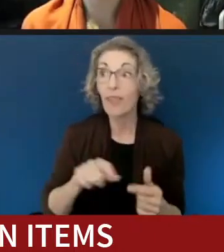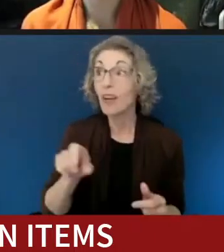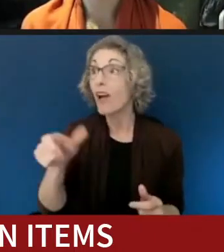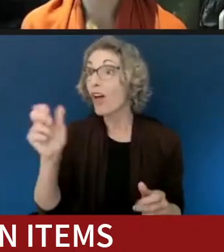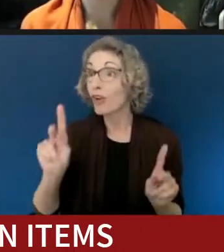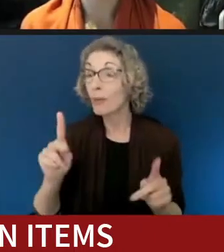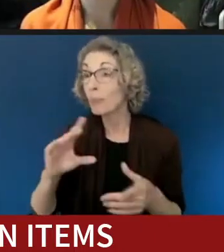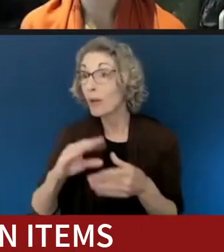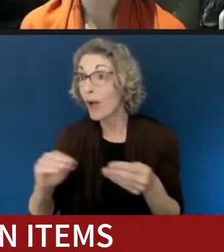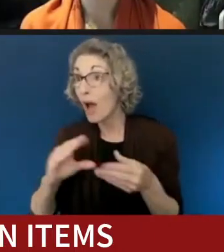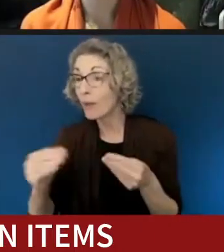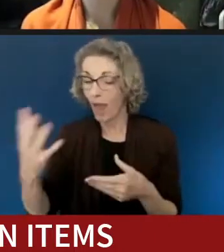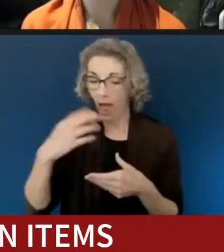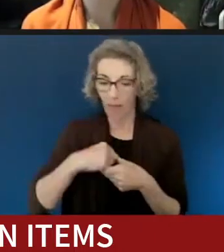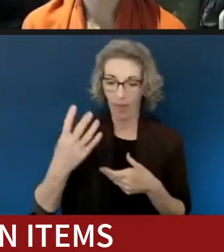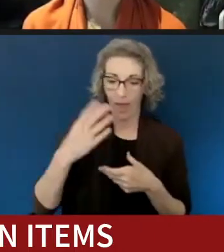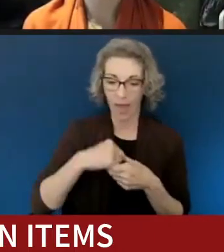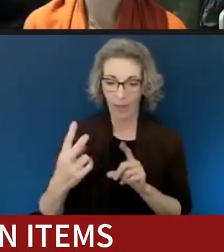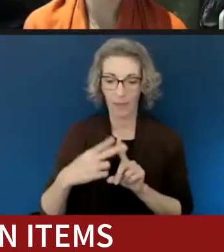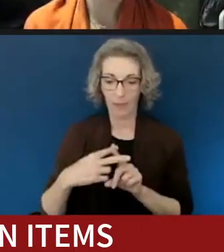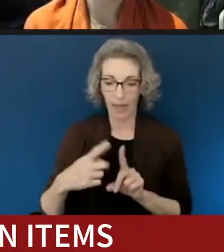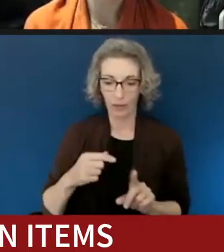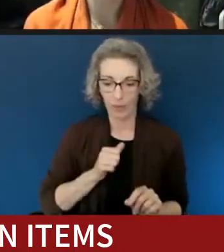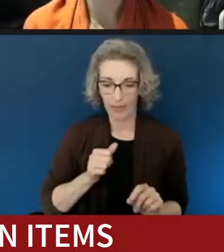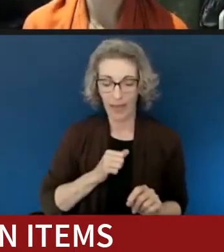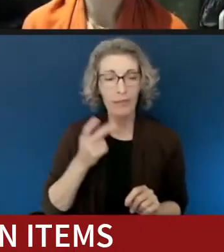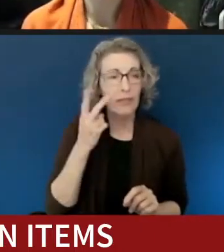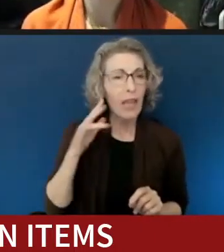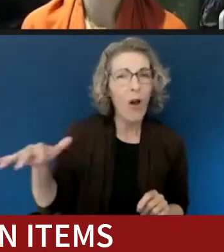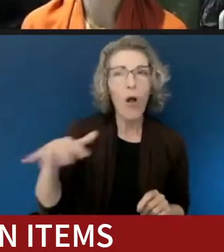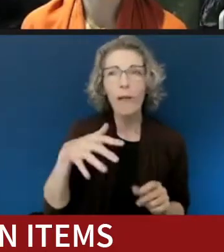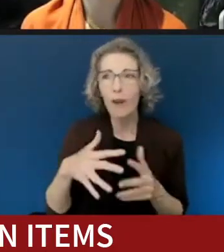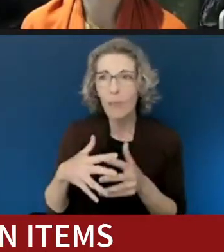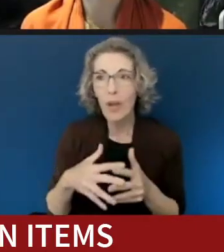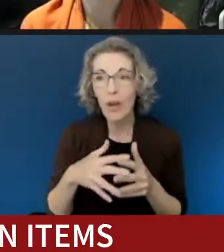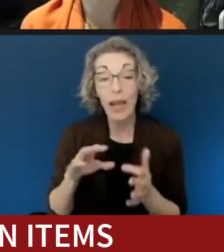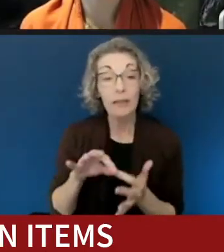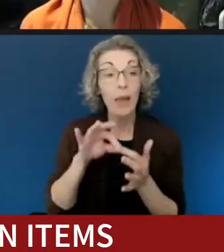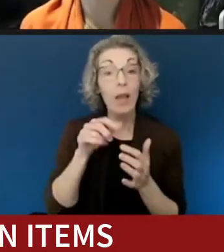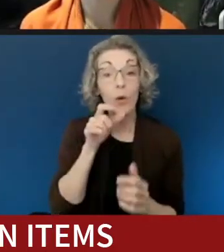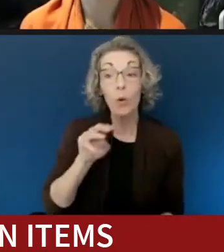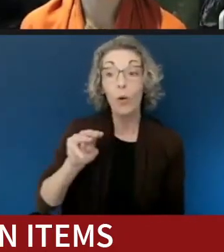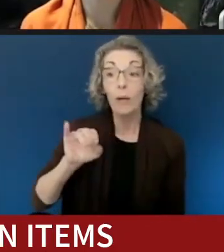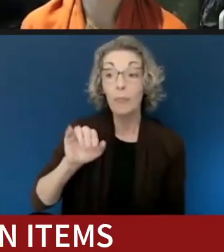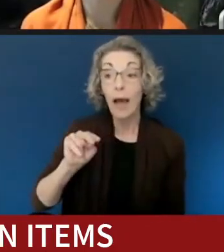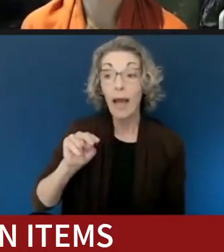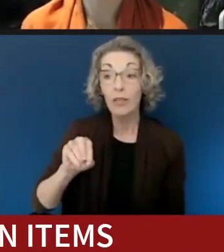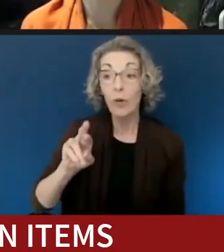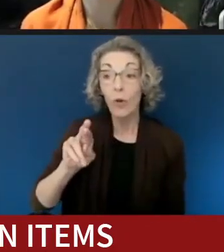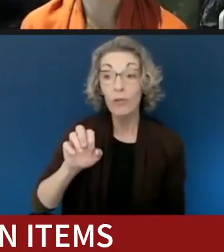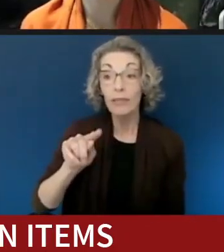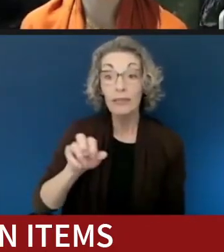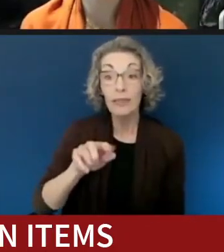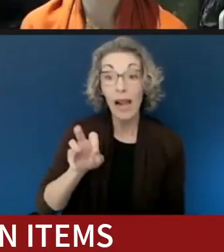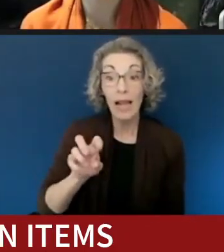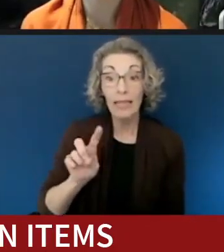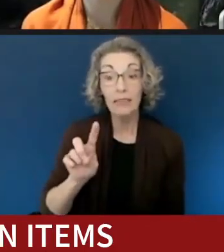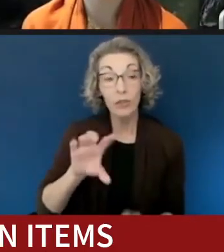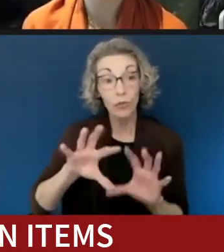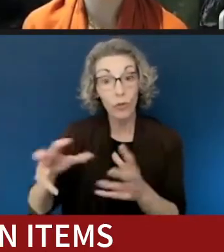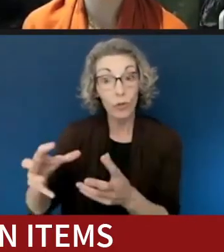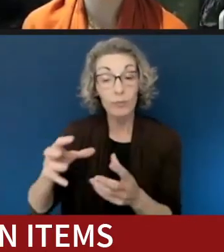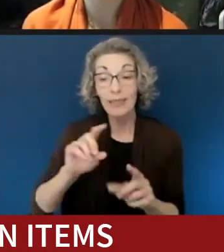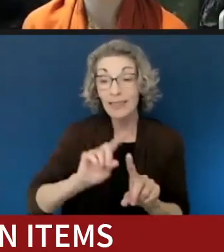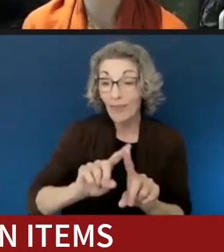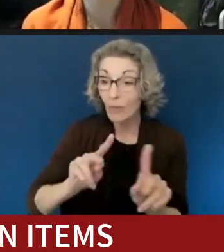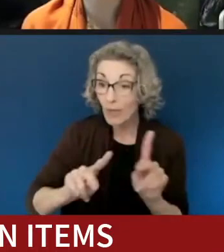America in many different ways, especially for minoritized groups and different minoritized people. And the country's scary right now